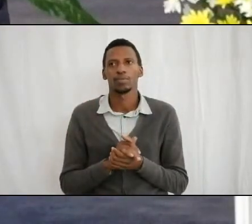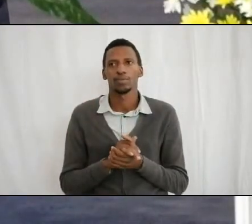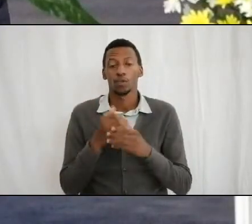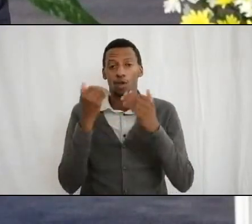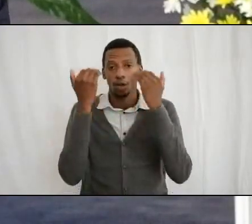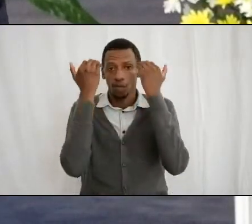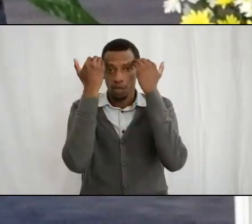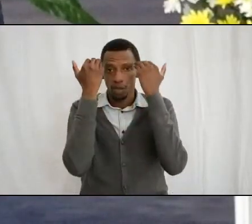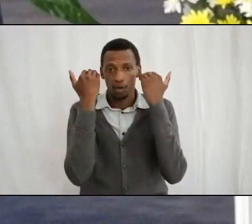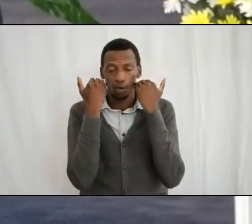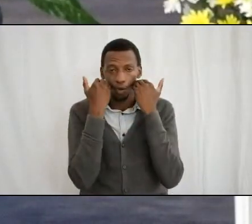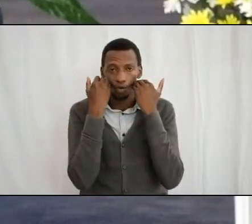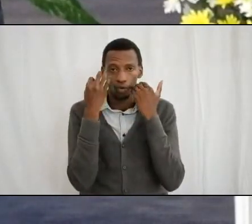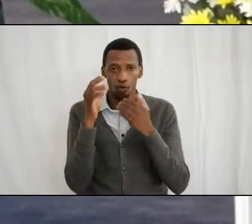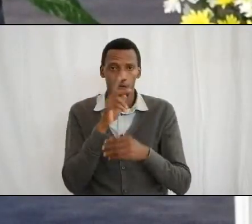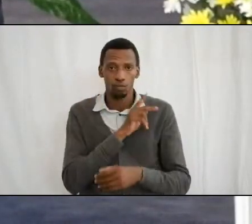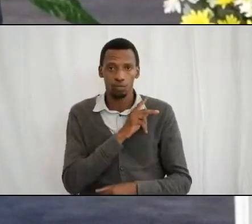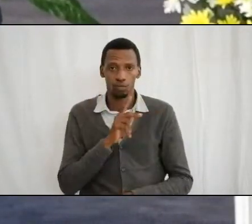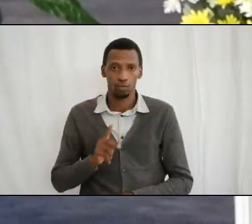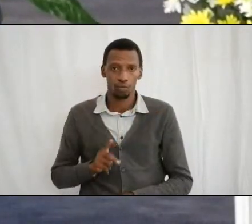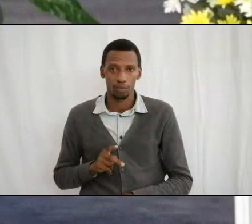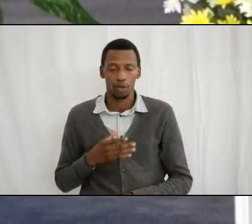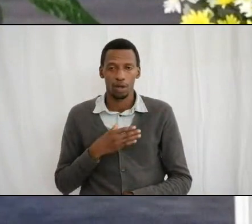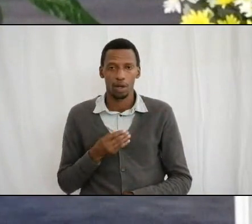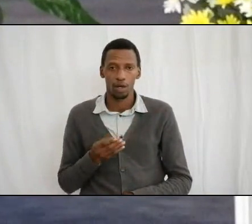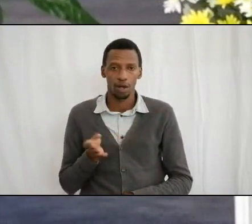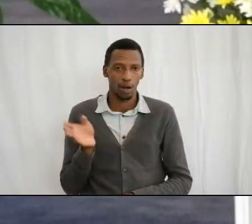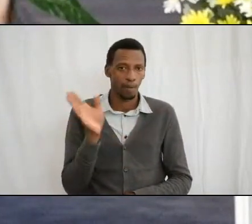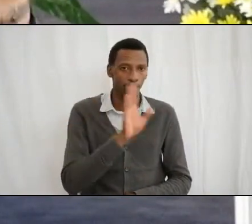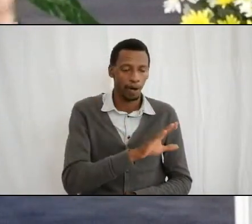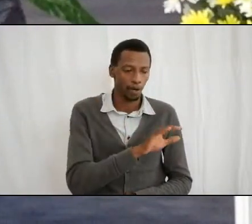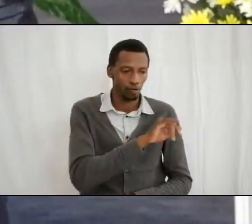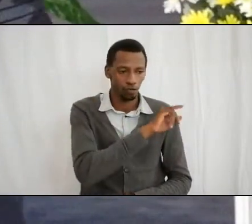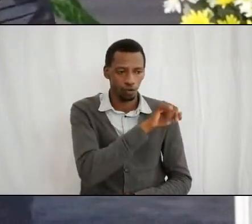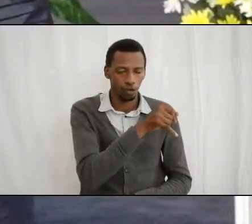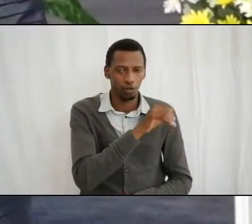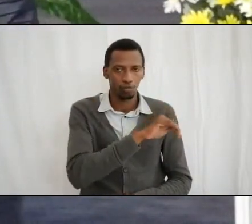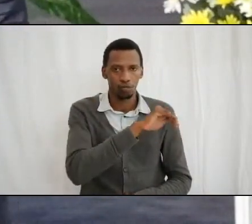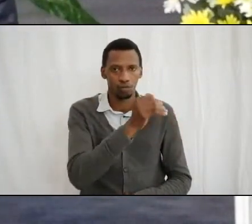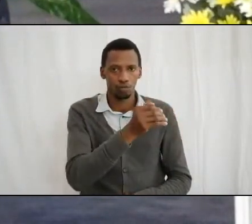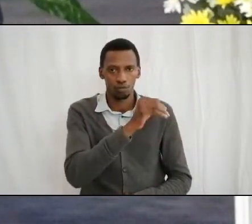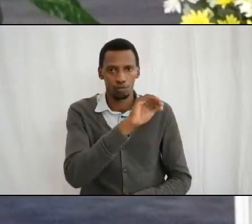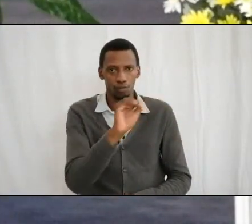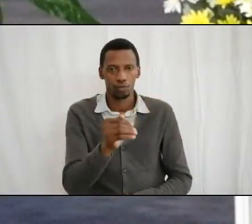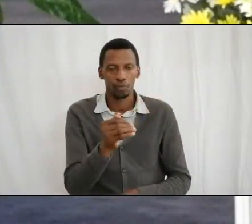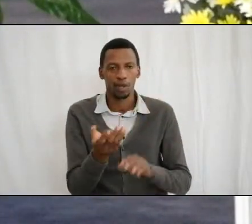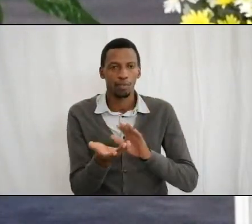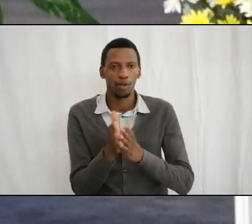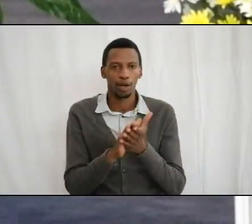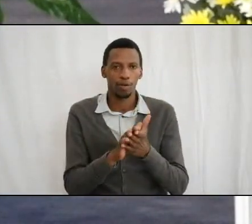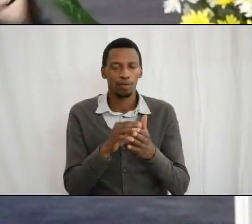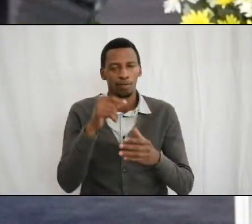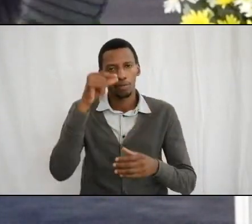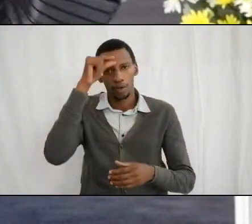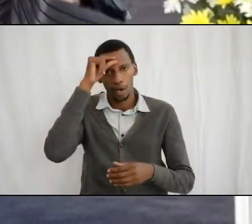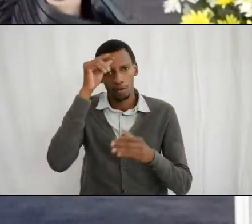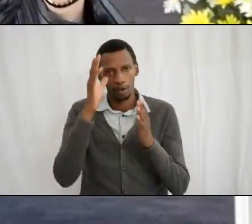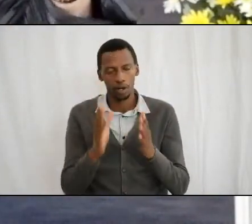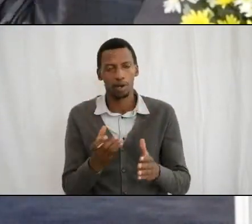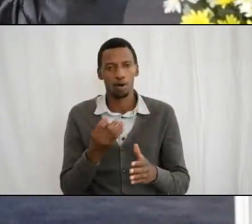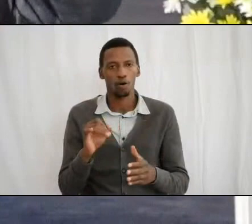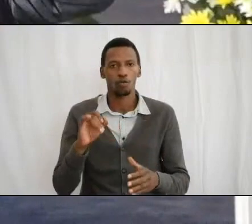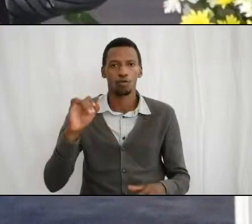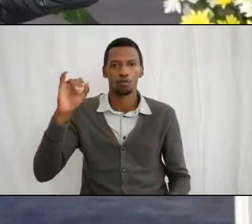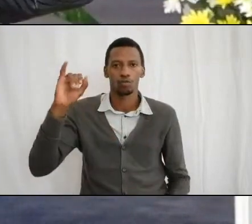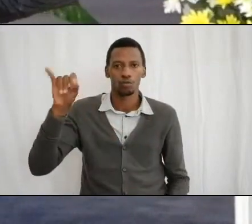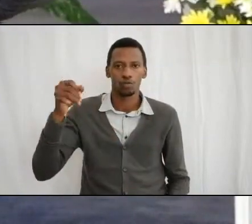court of King Artaxerxes and move back to Jerusalem and become the governor of Judea. Nehemiah is